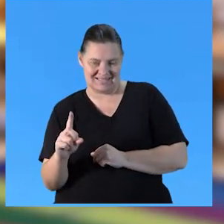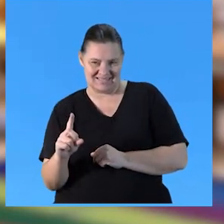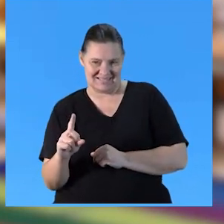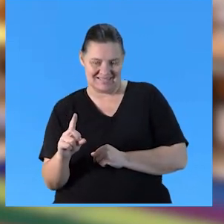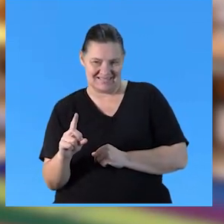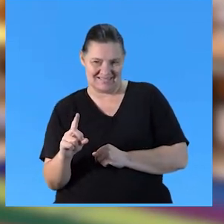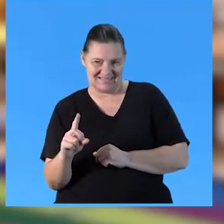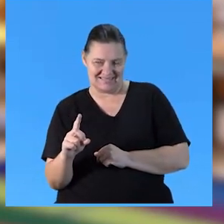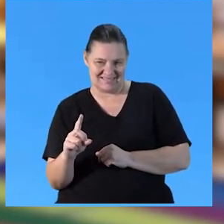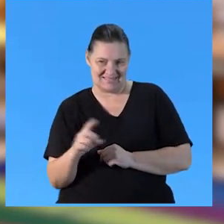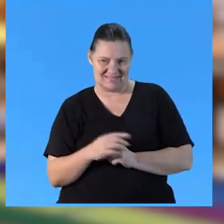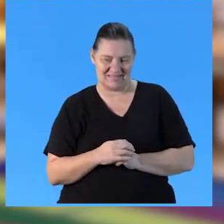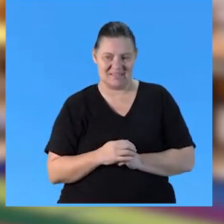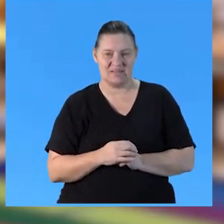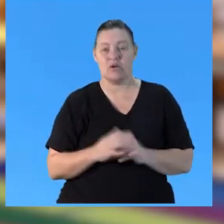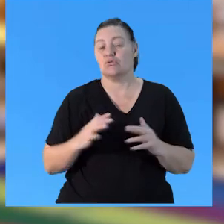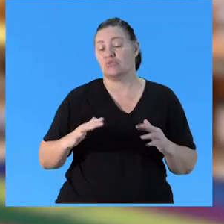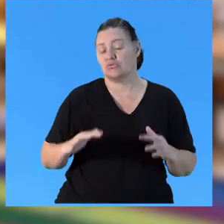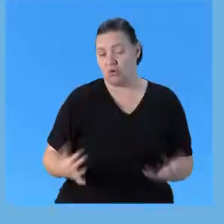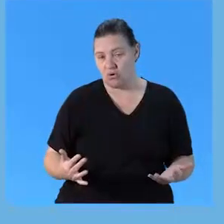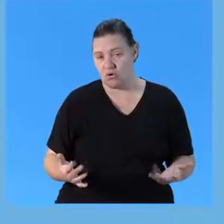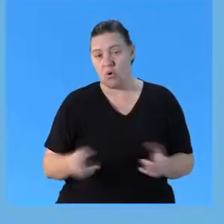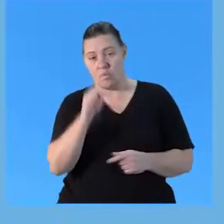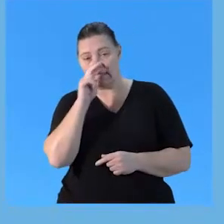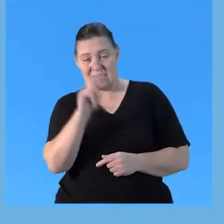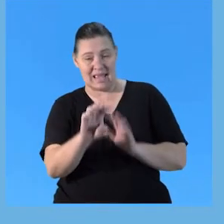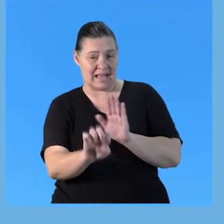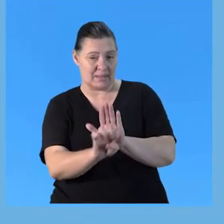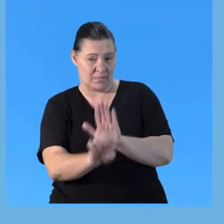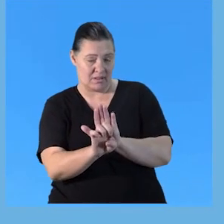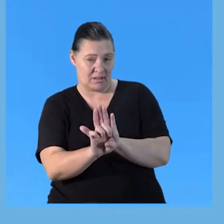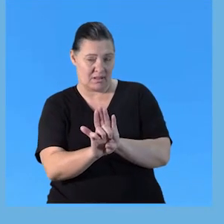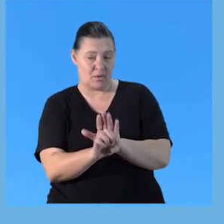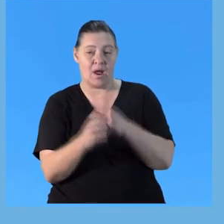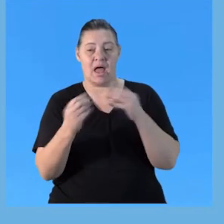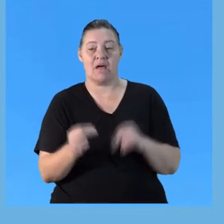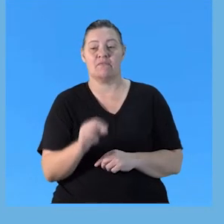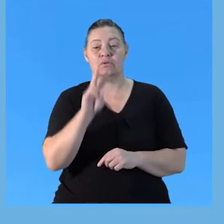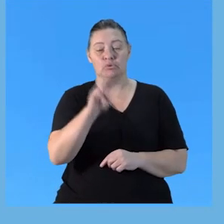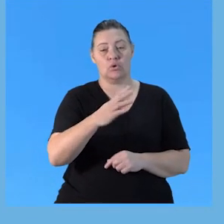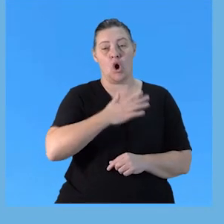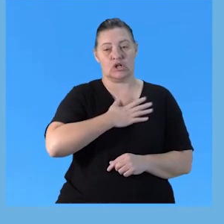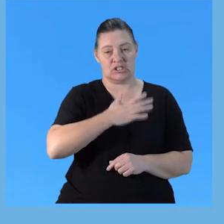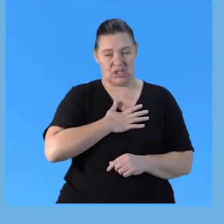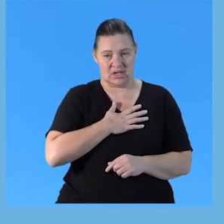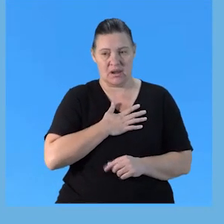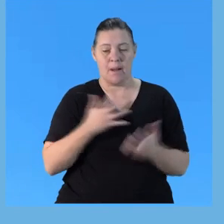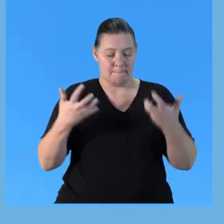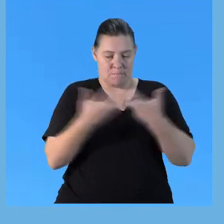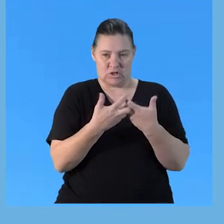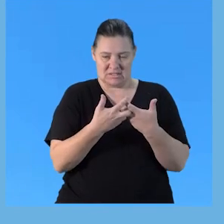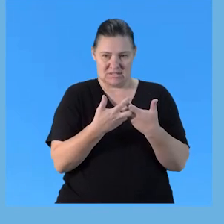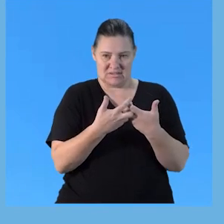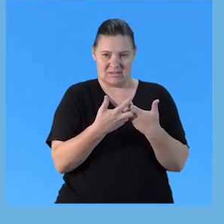hence variable resistor. And by so doing, it is going to now be able to adjust the value of the current or the voltage.